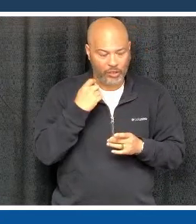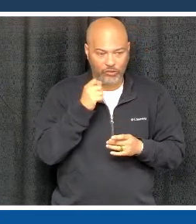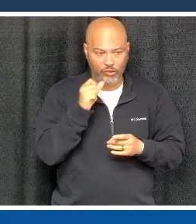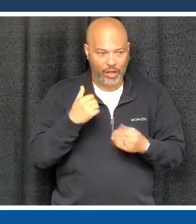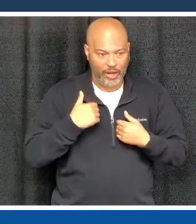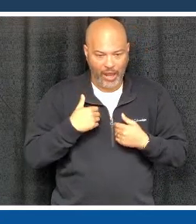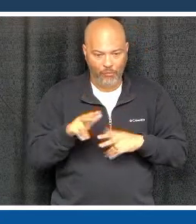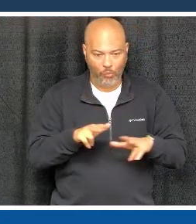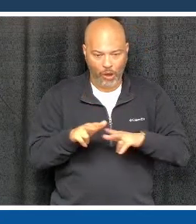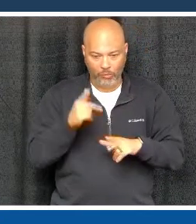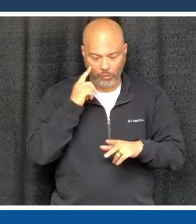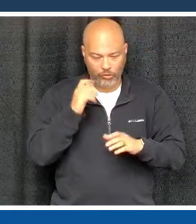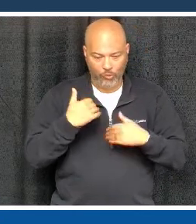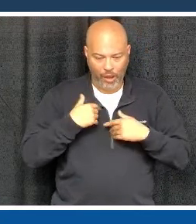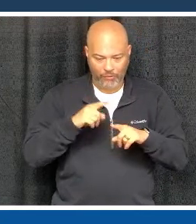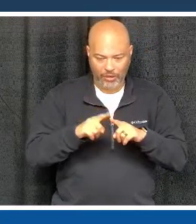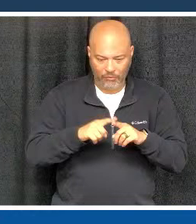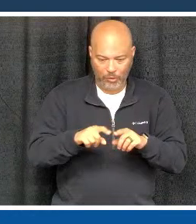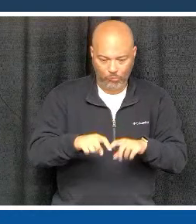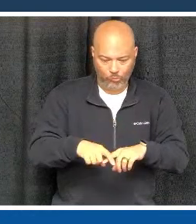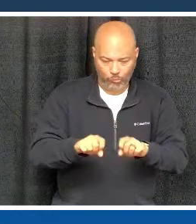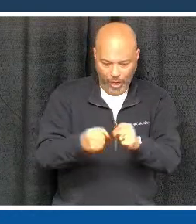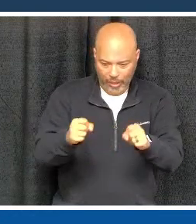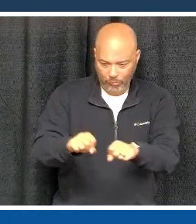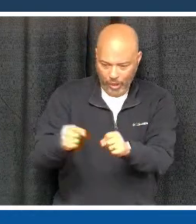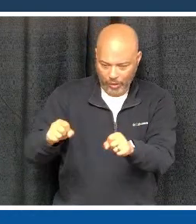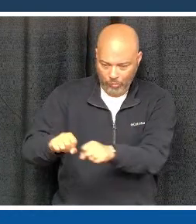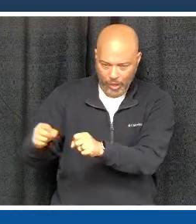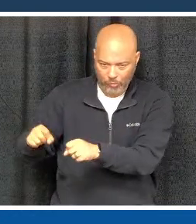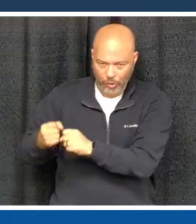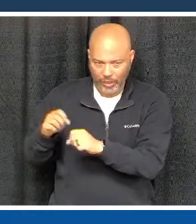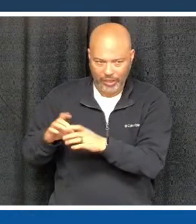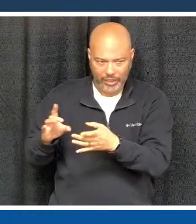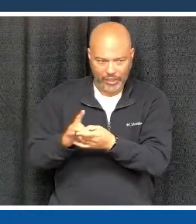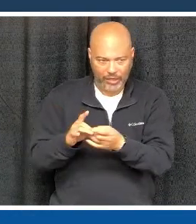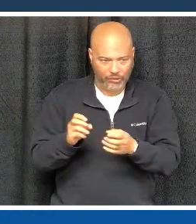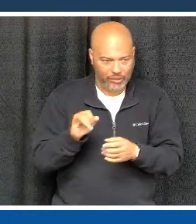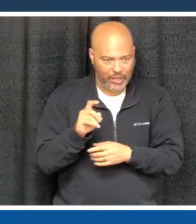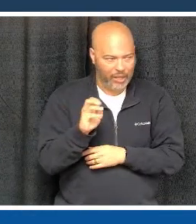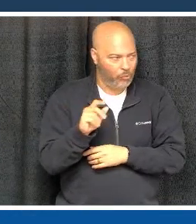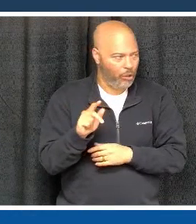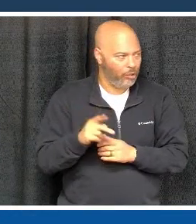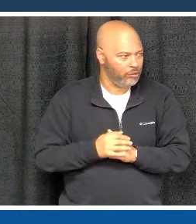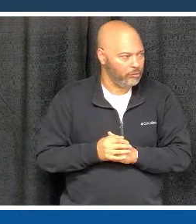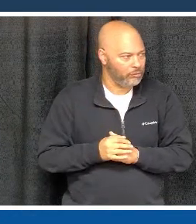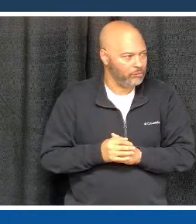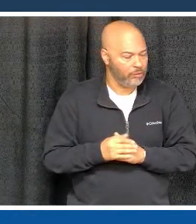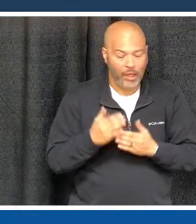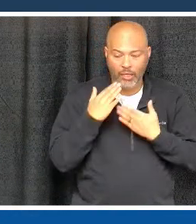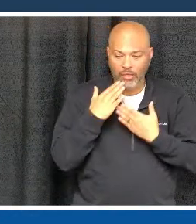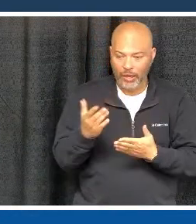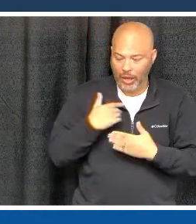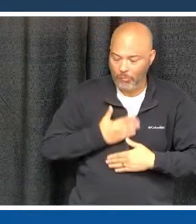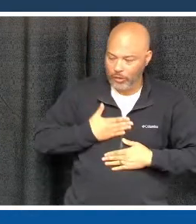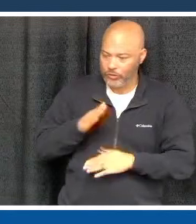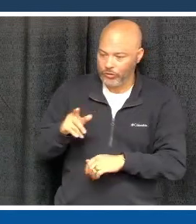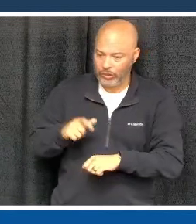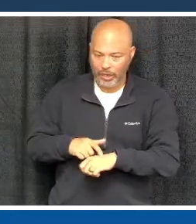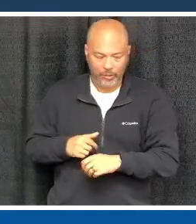the walkability because you're going to have all these breaks Correct. in the actual connection of the sidewalk? Correct. Right. Thank you, sir. I appreciate your time.